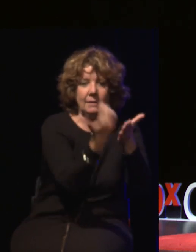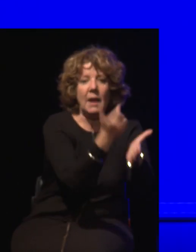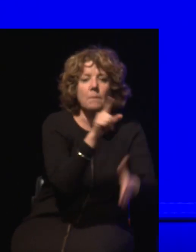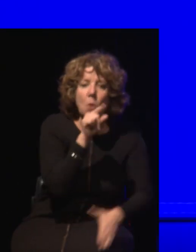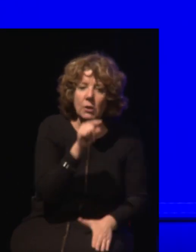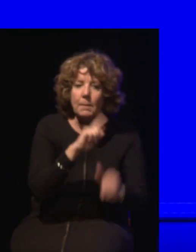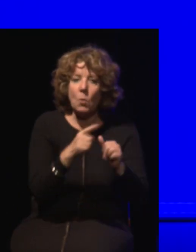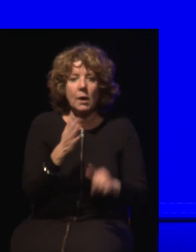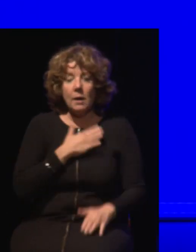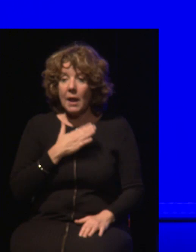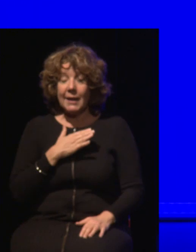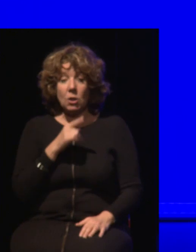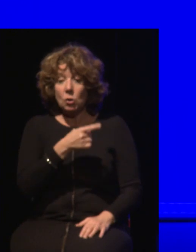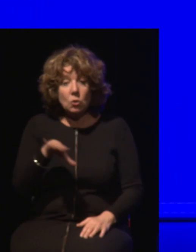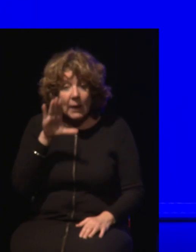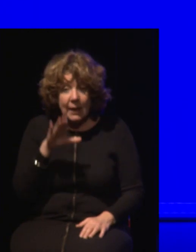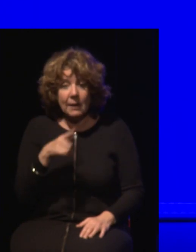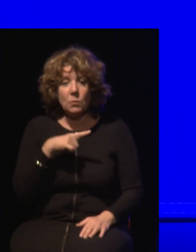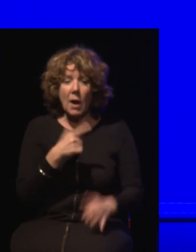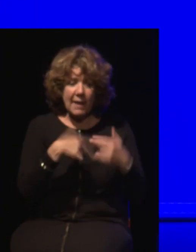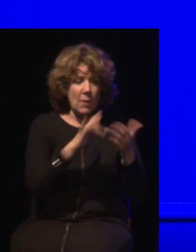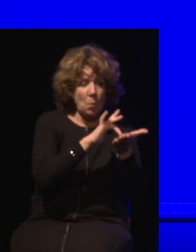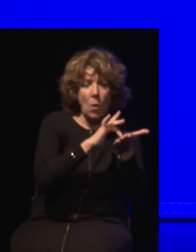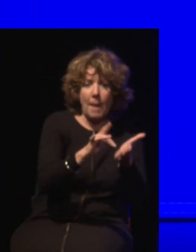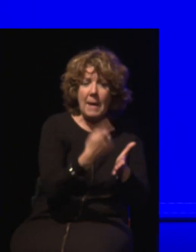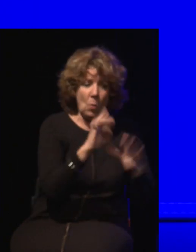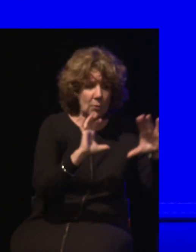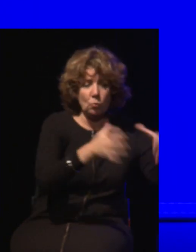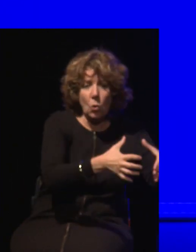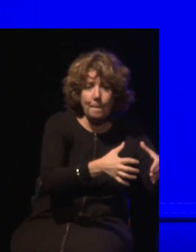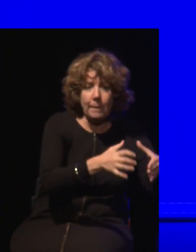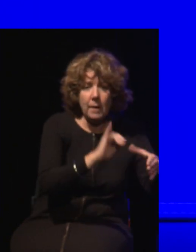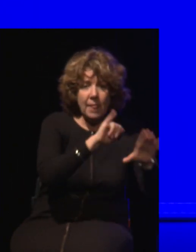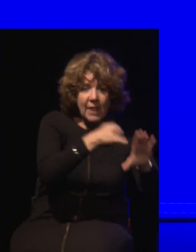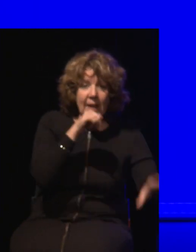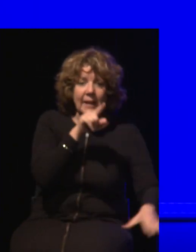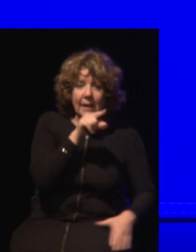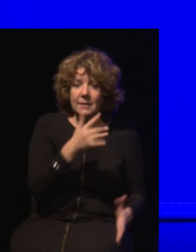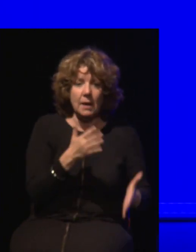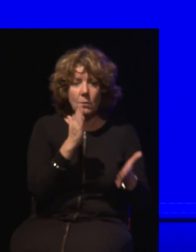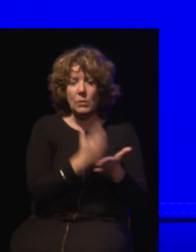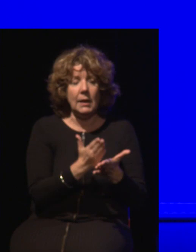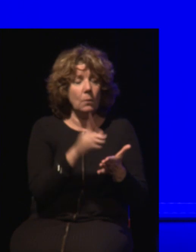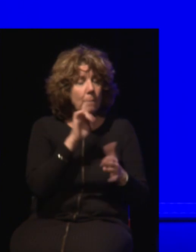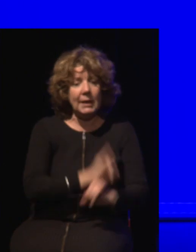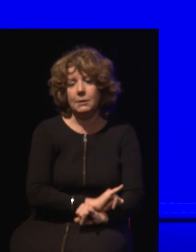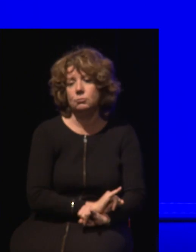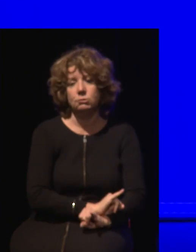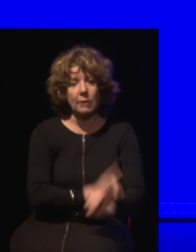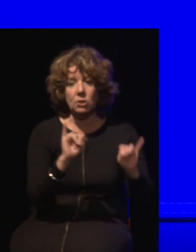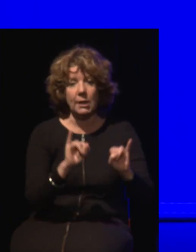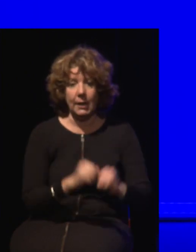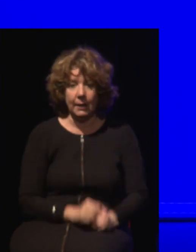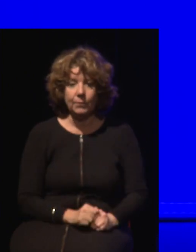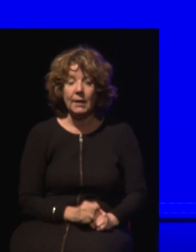you hear why losing a species such as this would be a great tragedy. Here